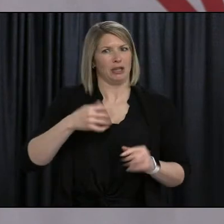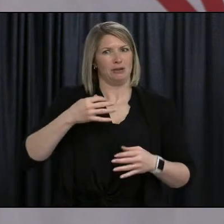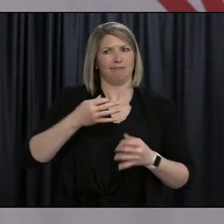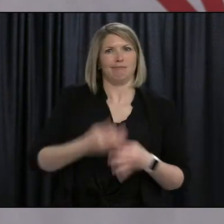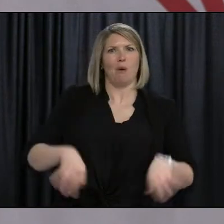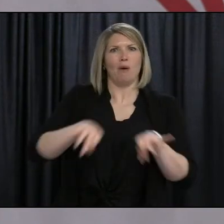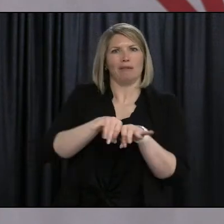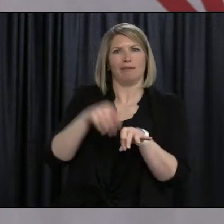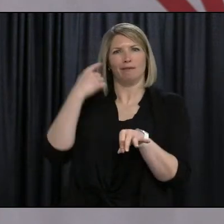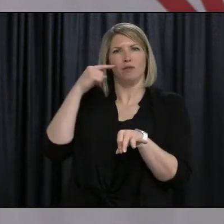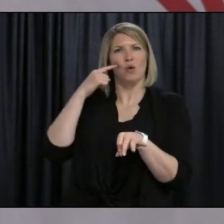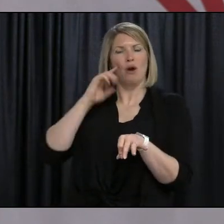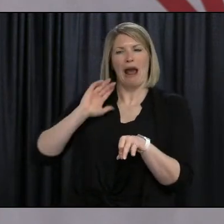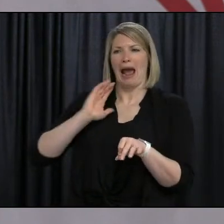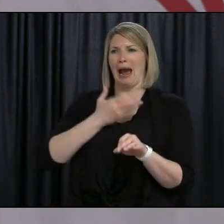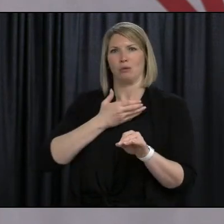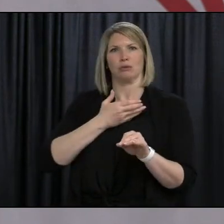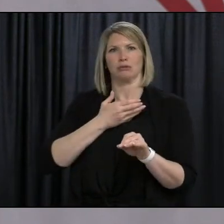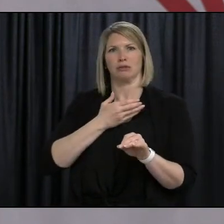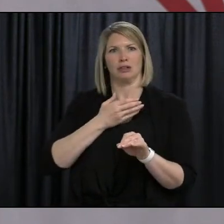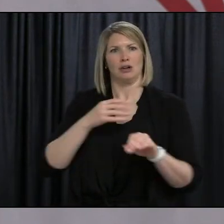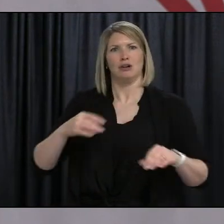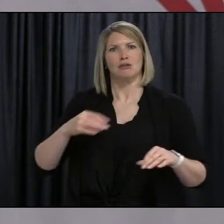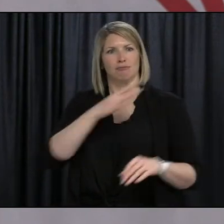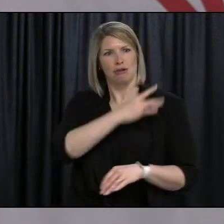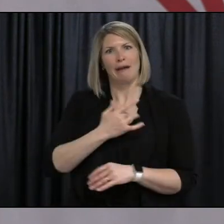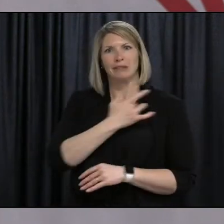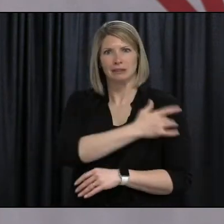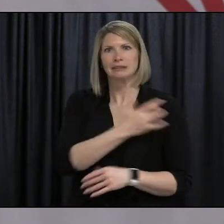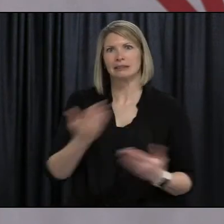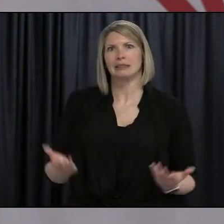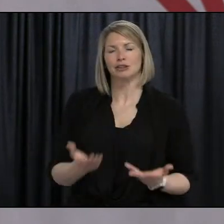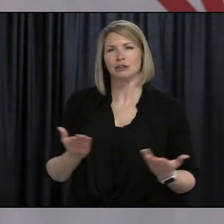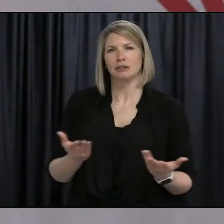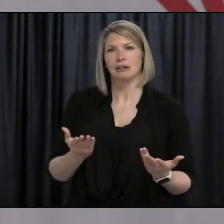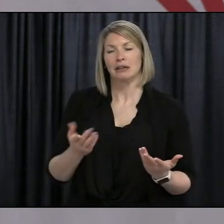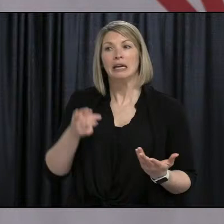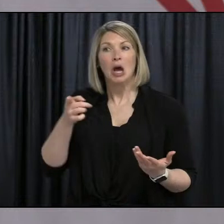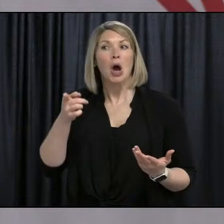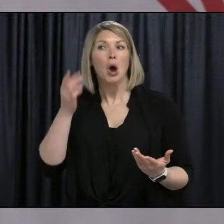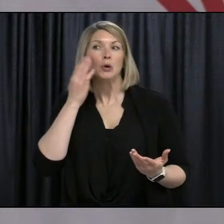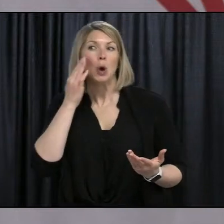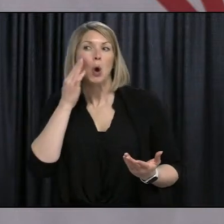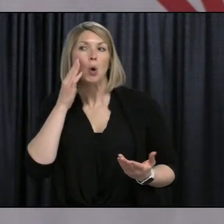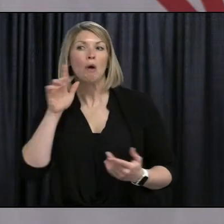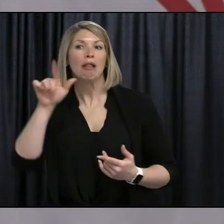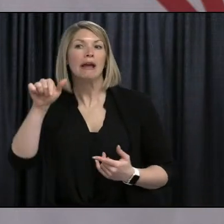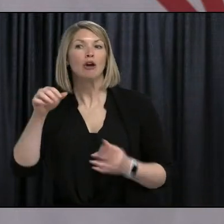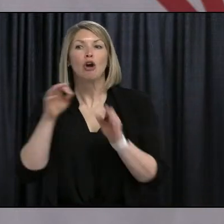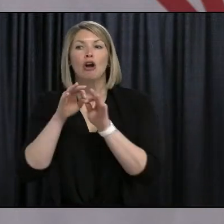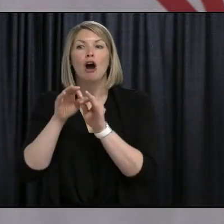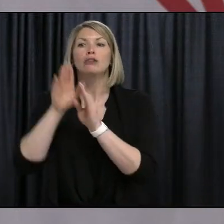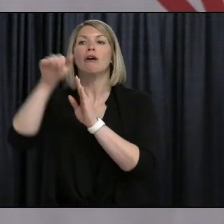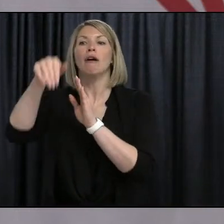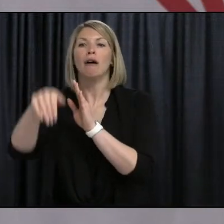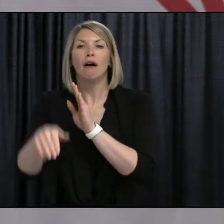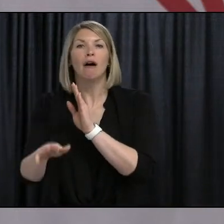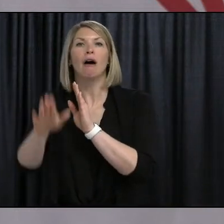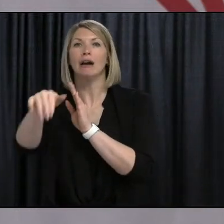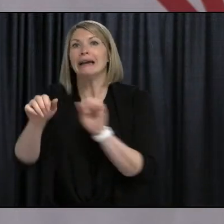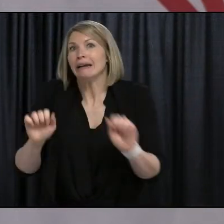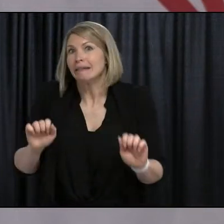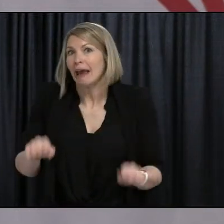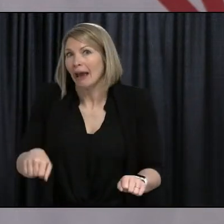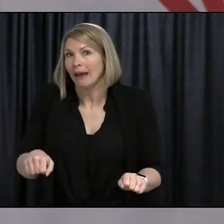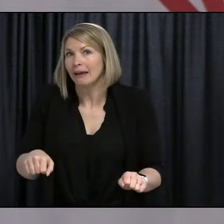asset currently. Recognizing that it won't always be valuable. So we need to exercise and harvest